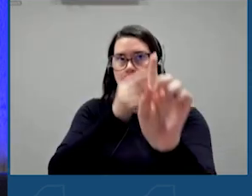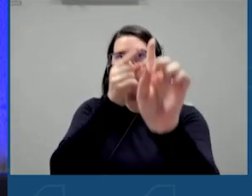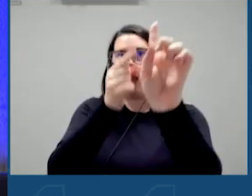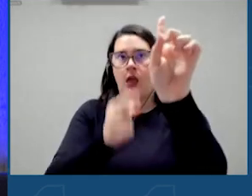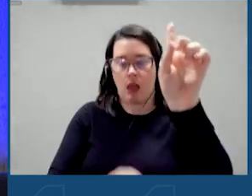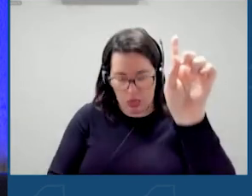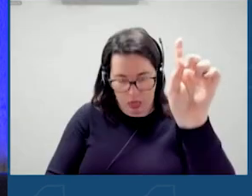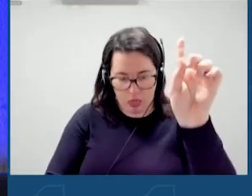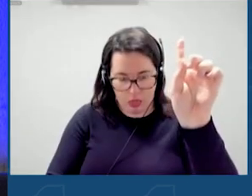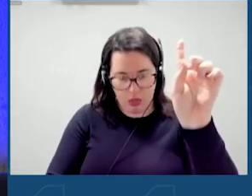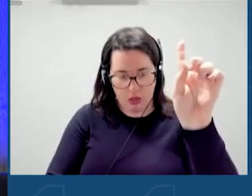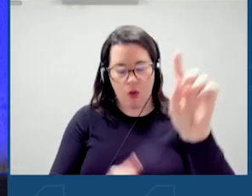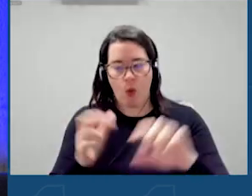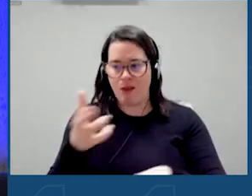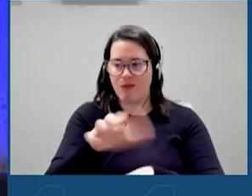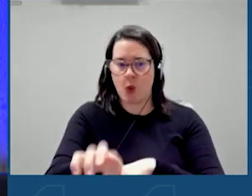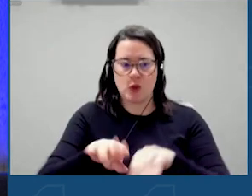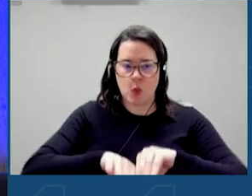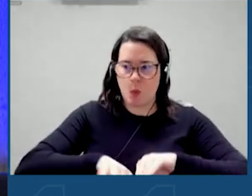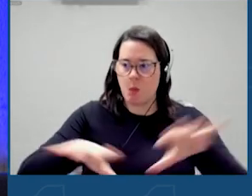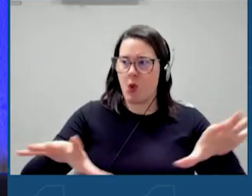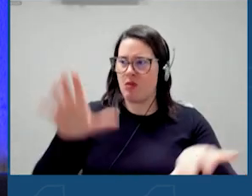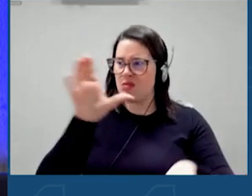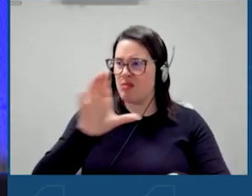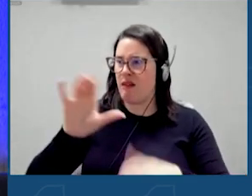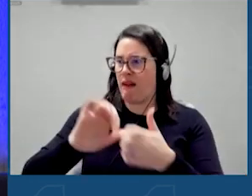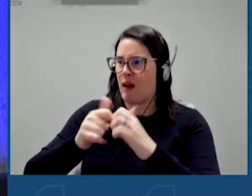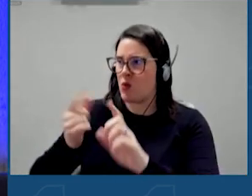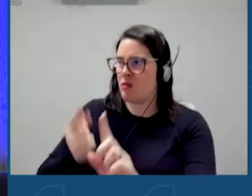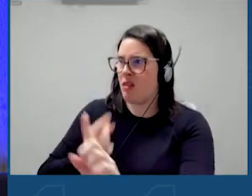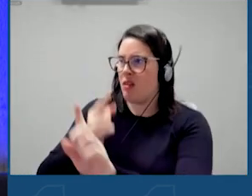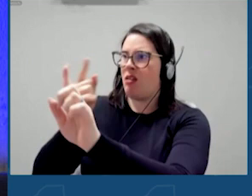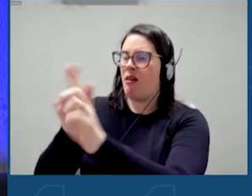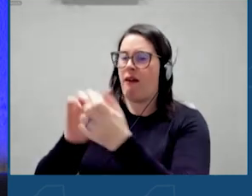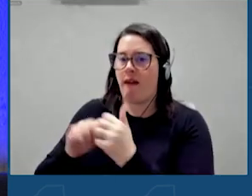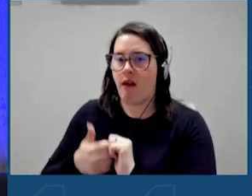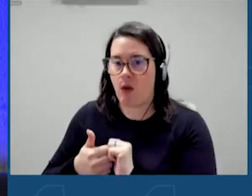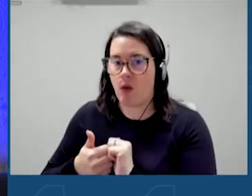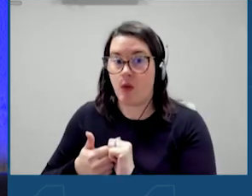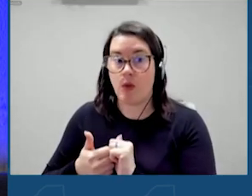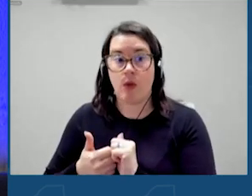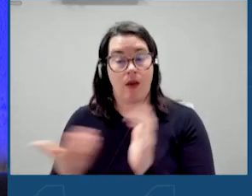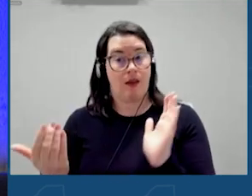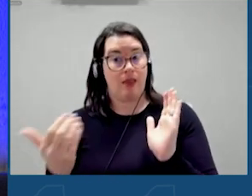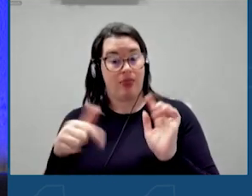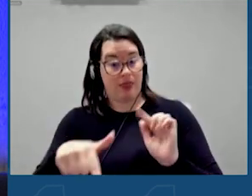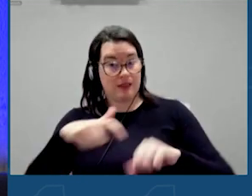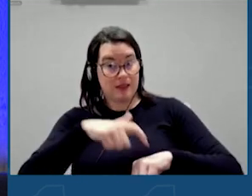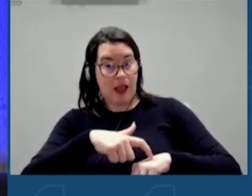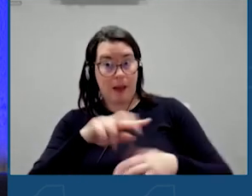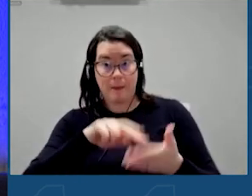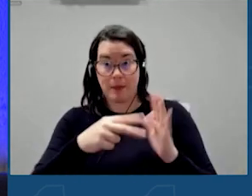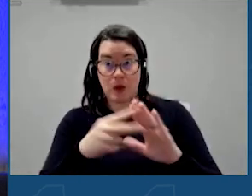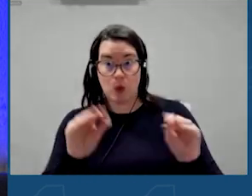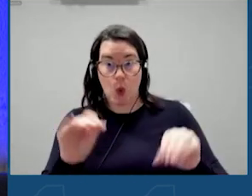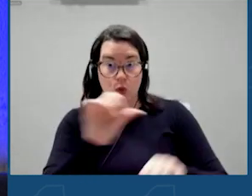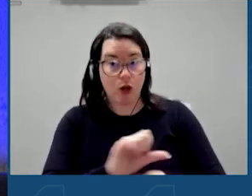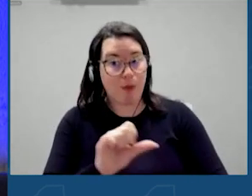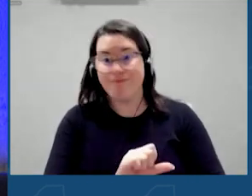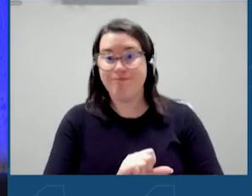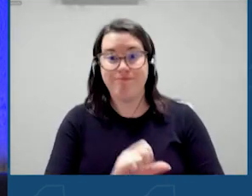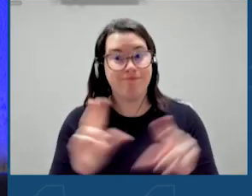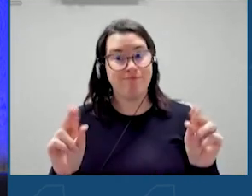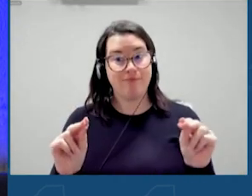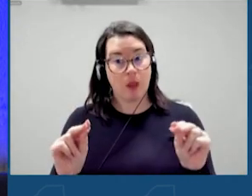elsewhere to achieve them. And this time, it's not for the lack of jobs. It's actually quite the